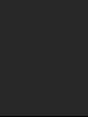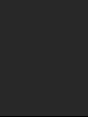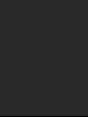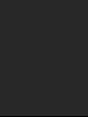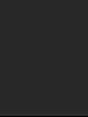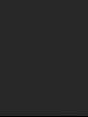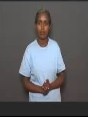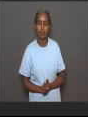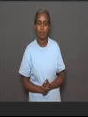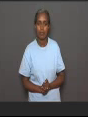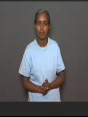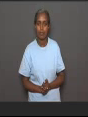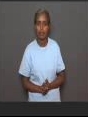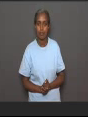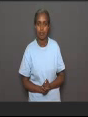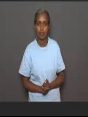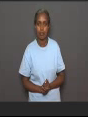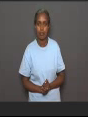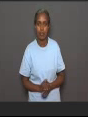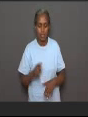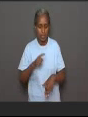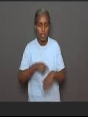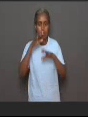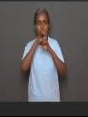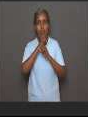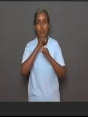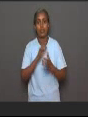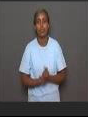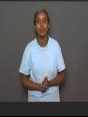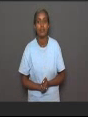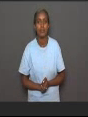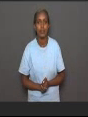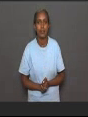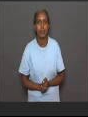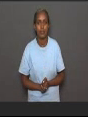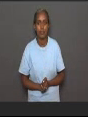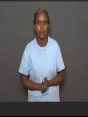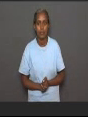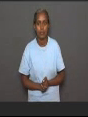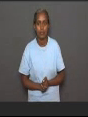Time's up.